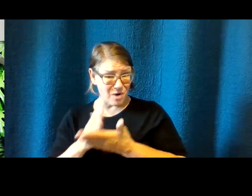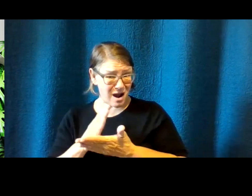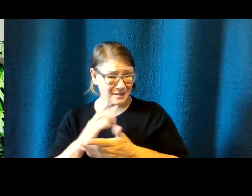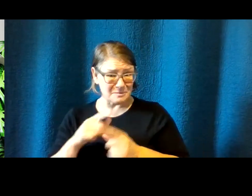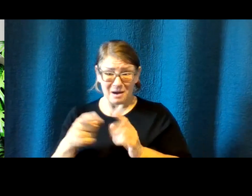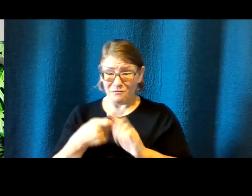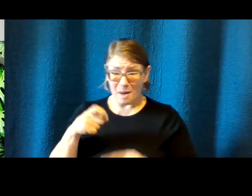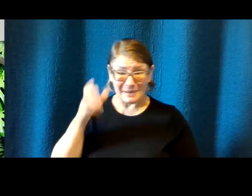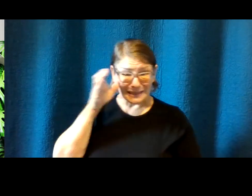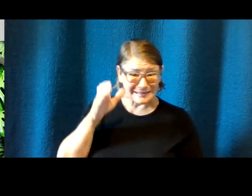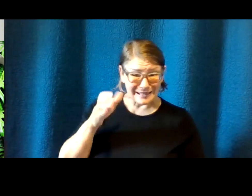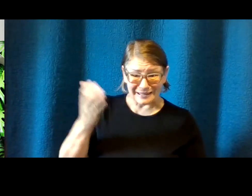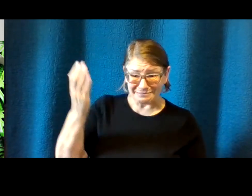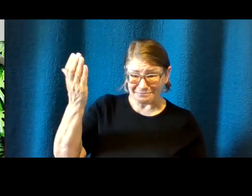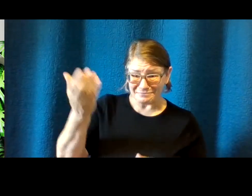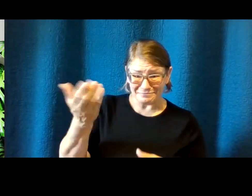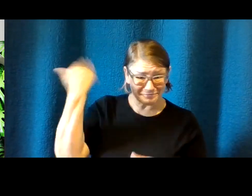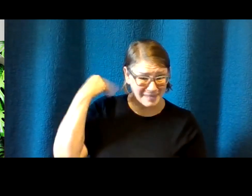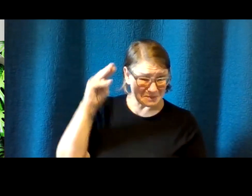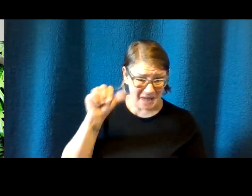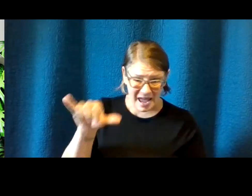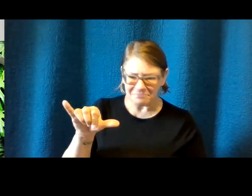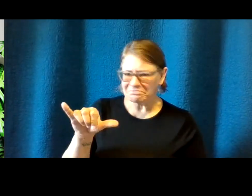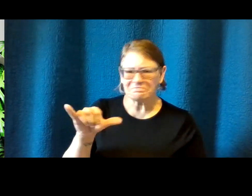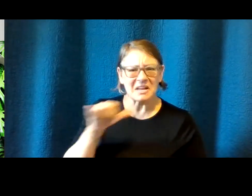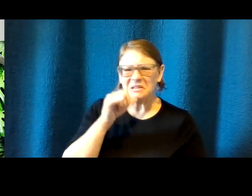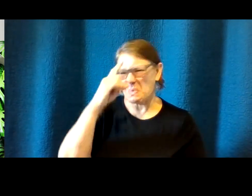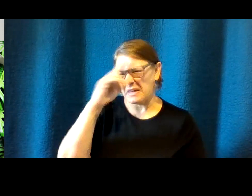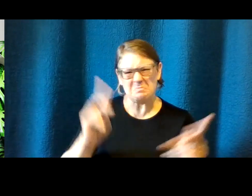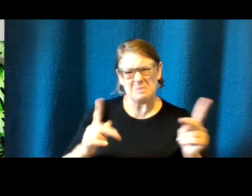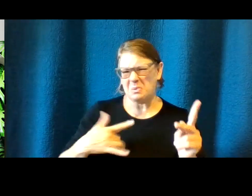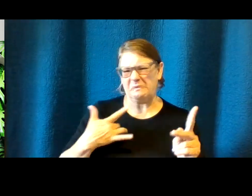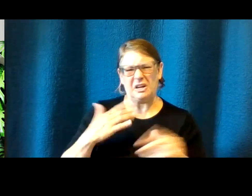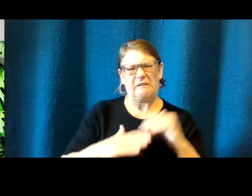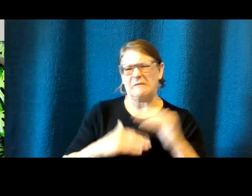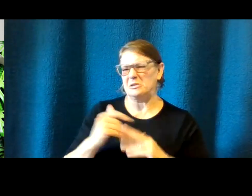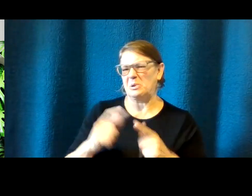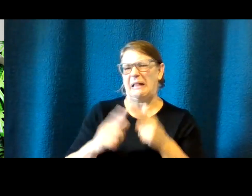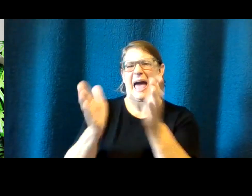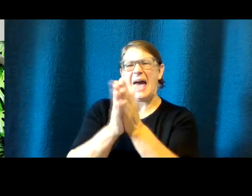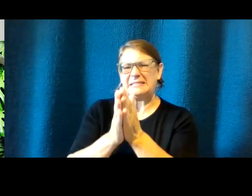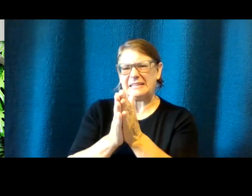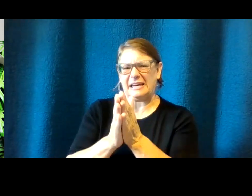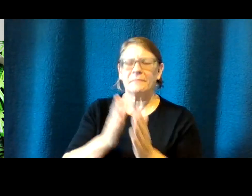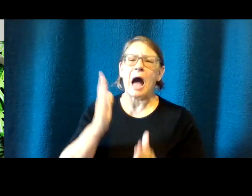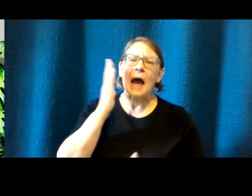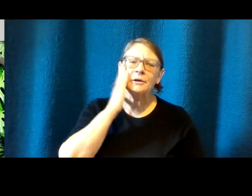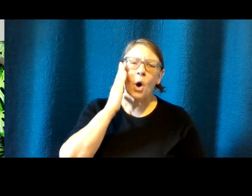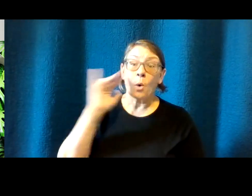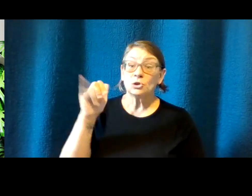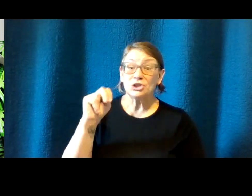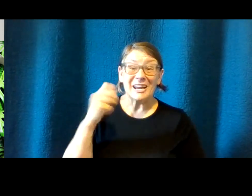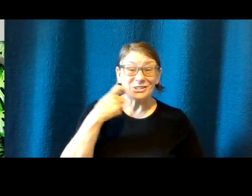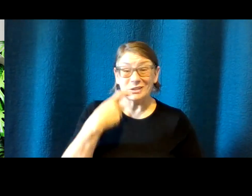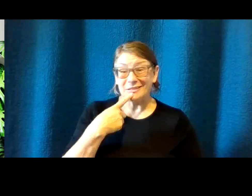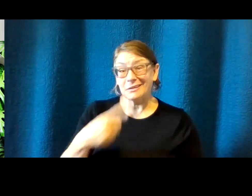from listening to people that that they can't, I know Jan was just saying they can't